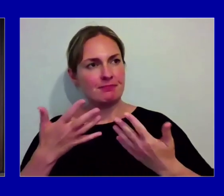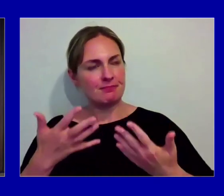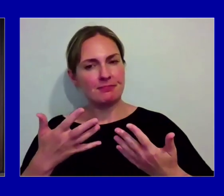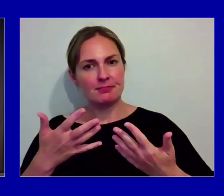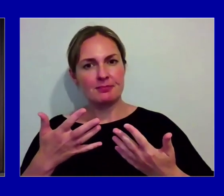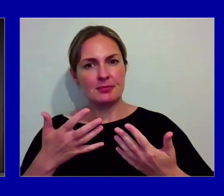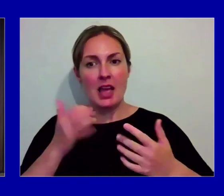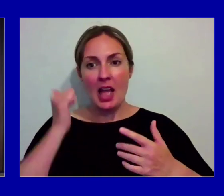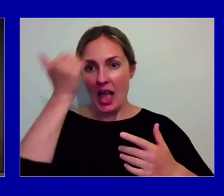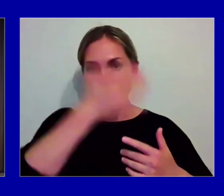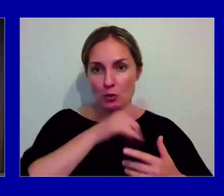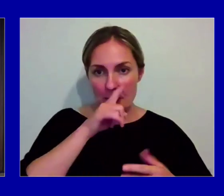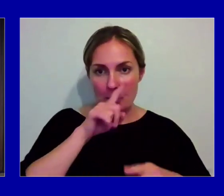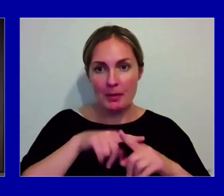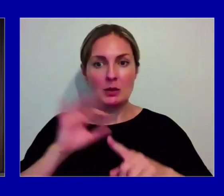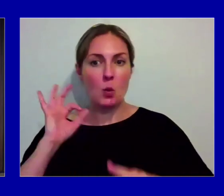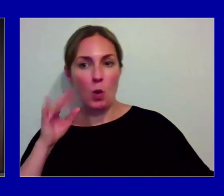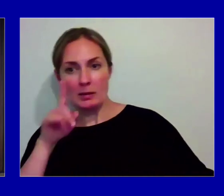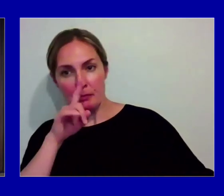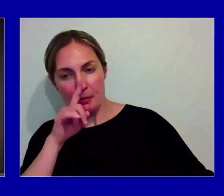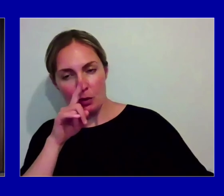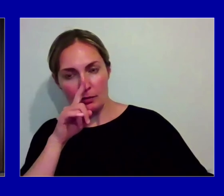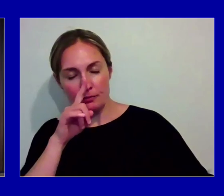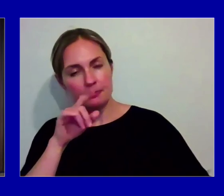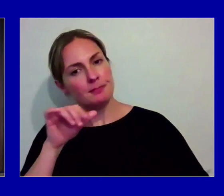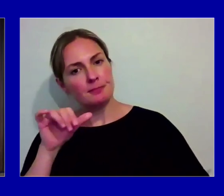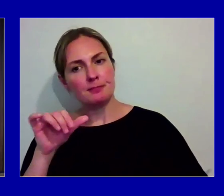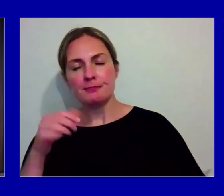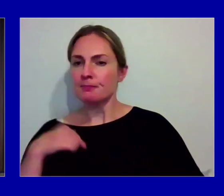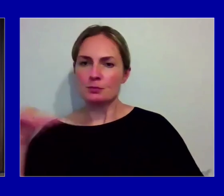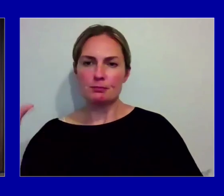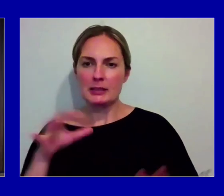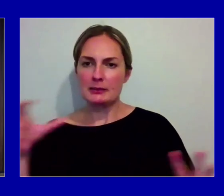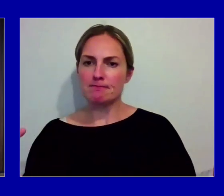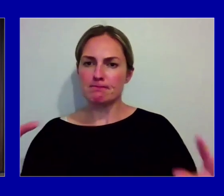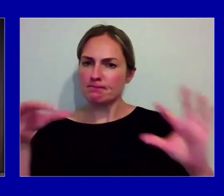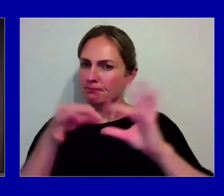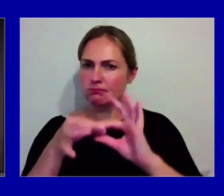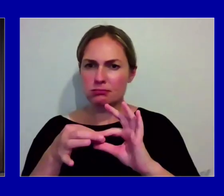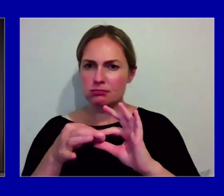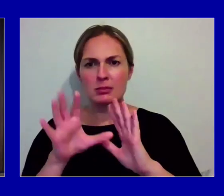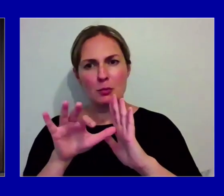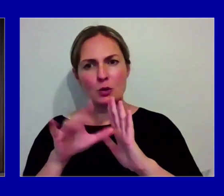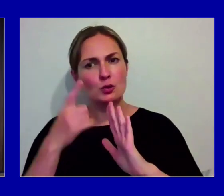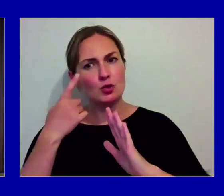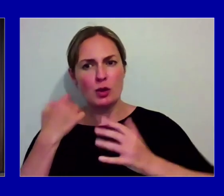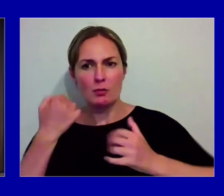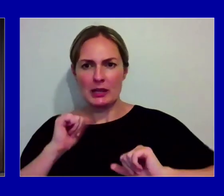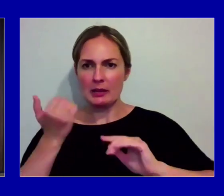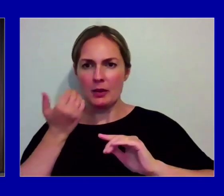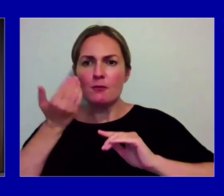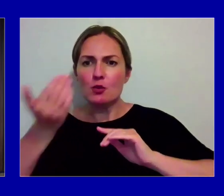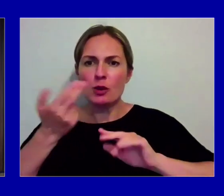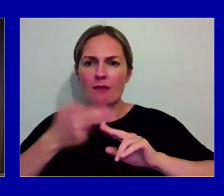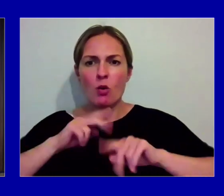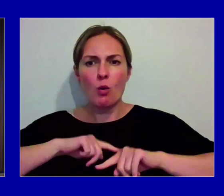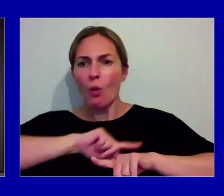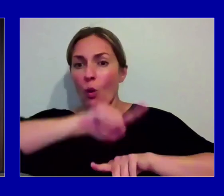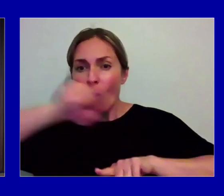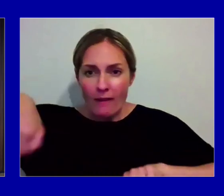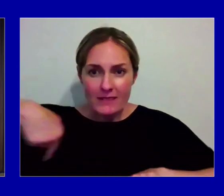Um, we're in, in it for the long haul. Um, and we have to get along. Um, you know, the, those false divisions,